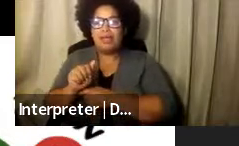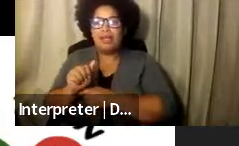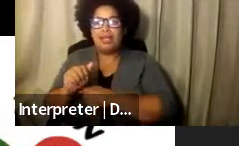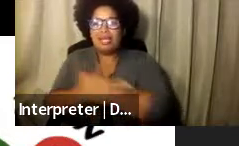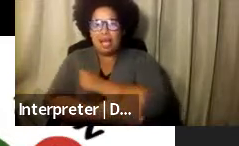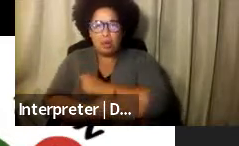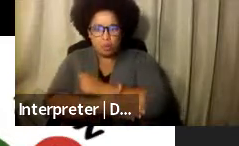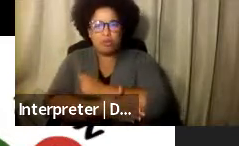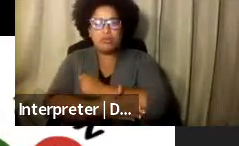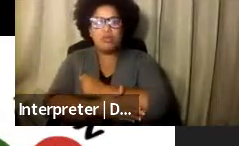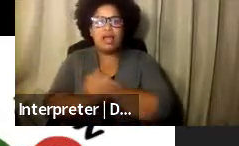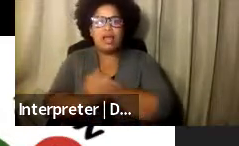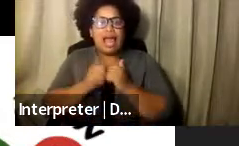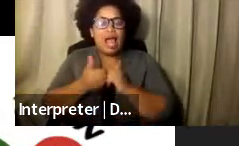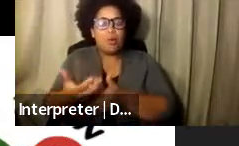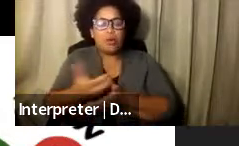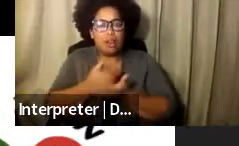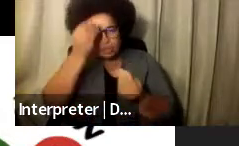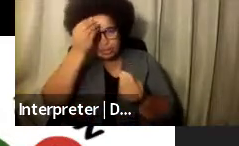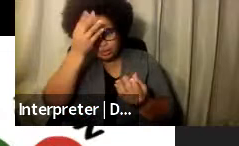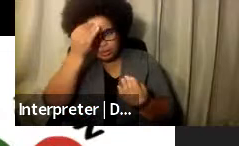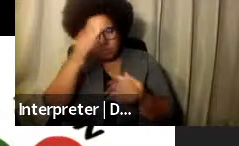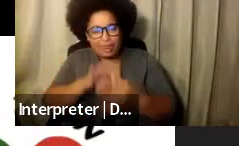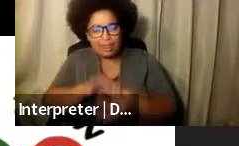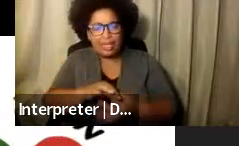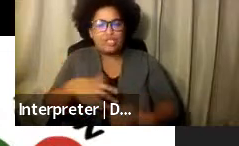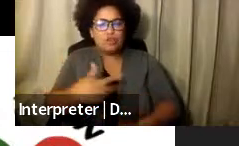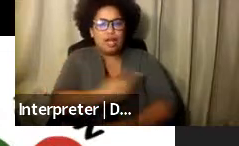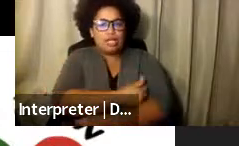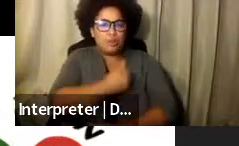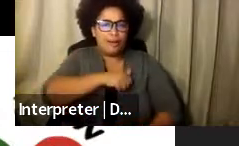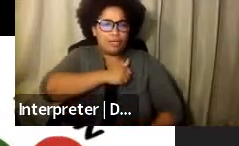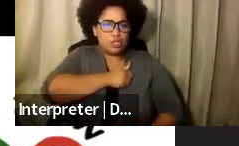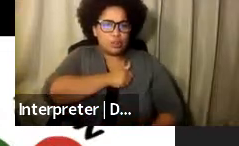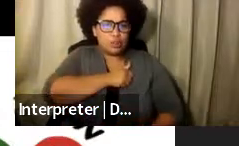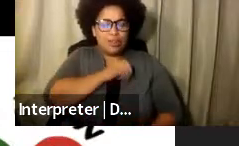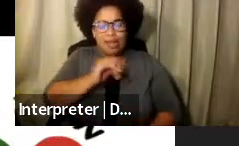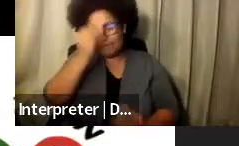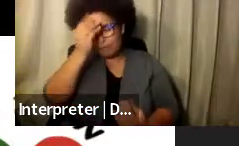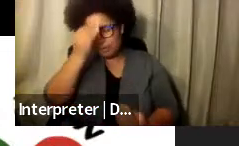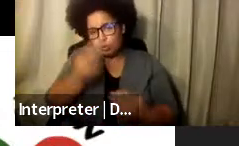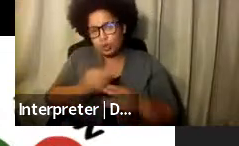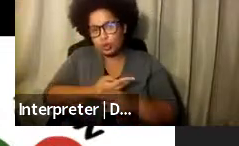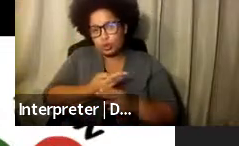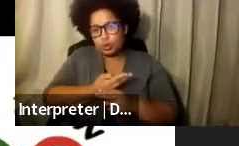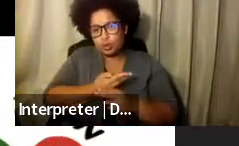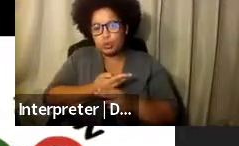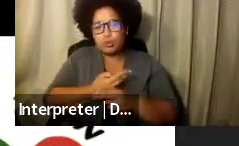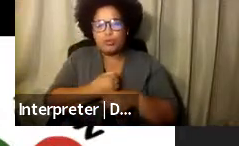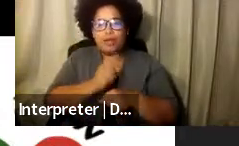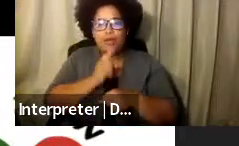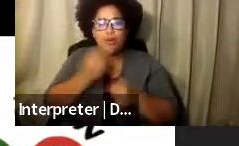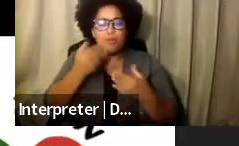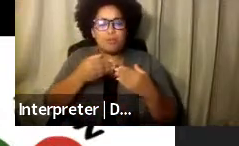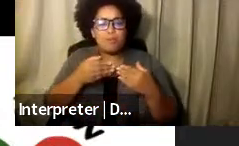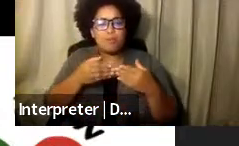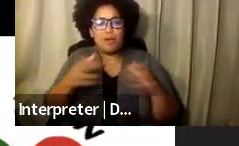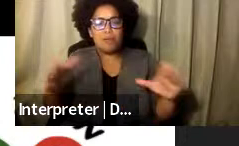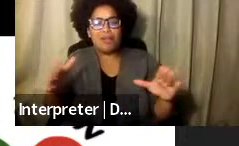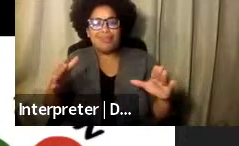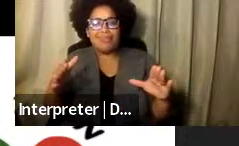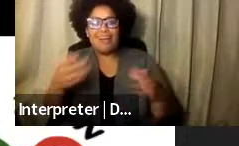this by collecting data on vaccine attitudes and then using this data to create effective public health